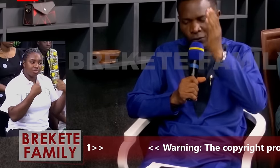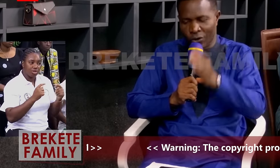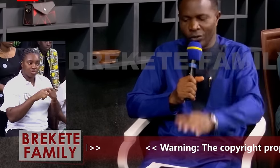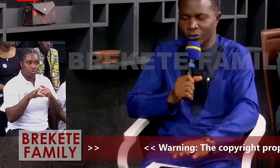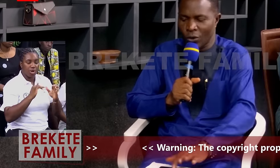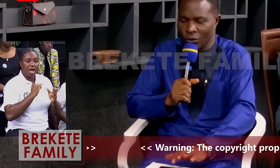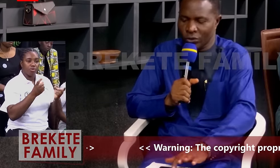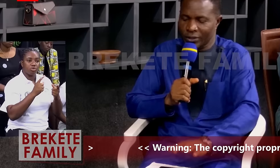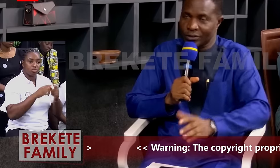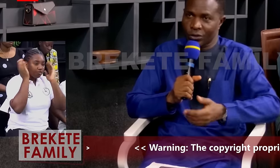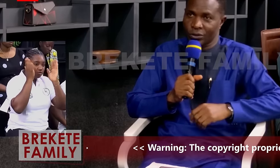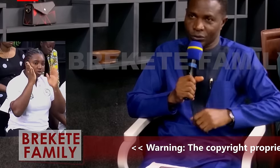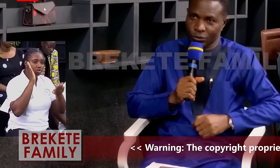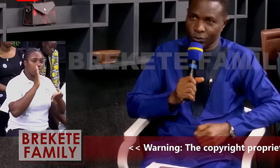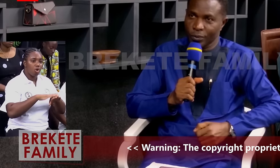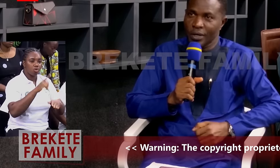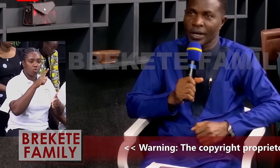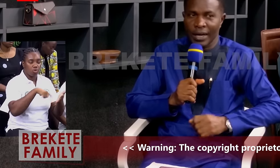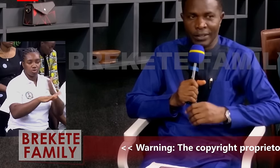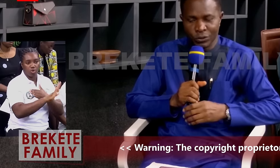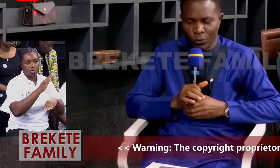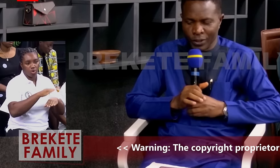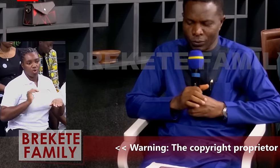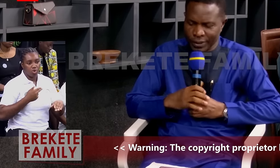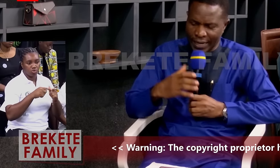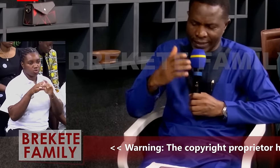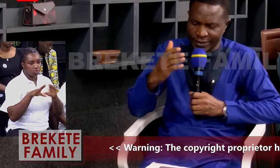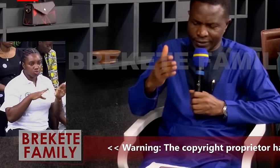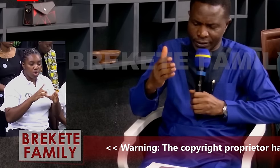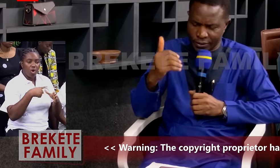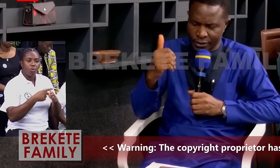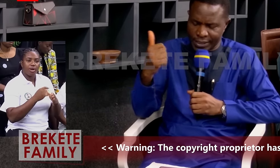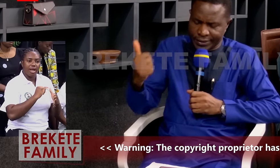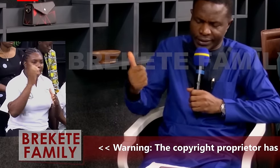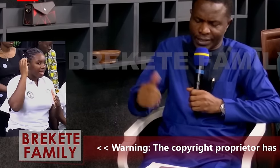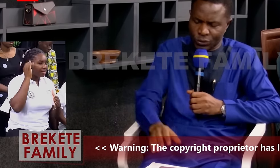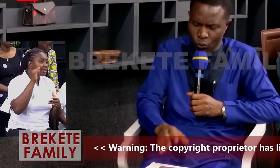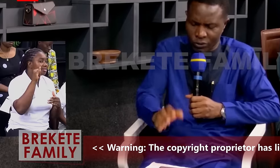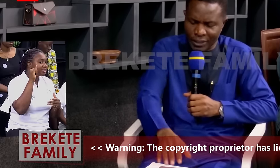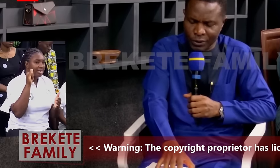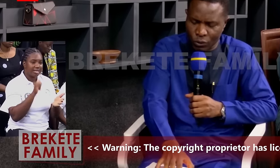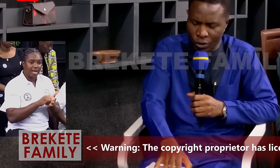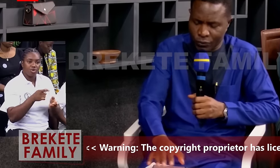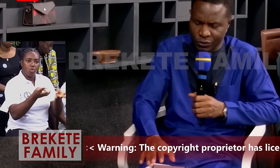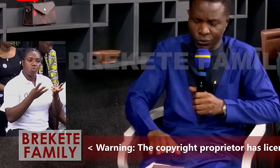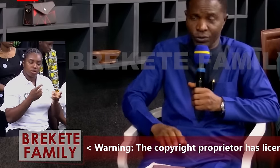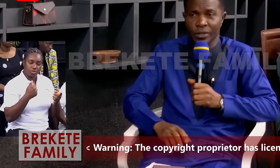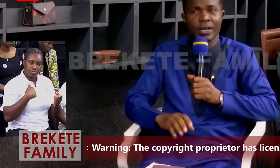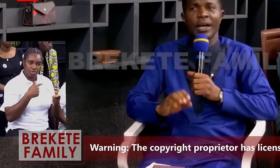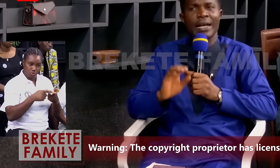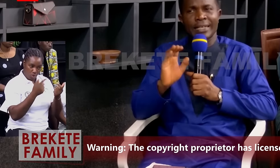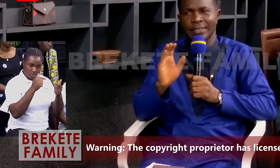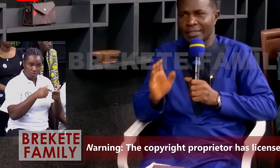to be focused on what God has called us to do. And so when I heard yesterday that you wanted me to come to the